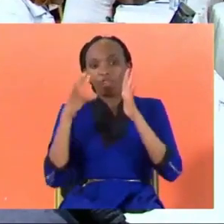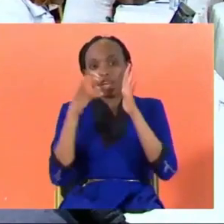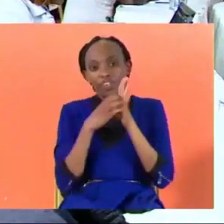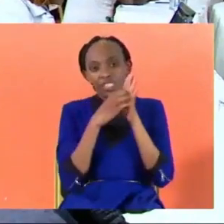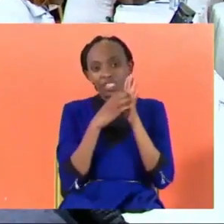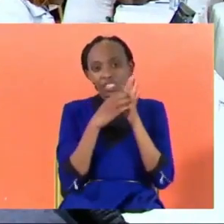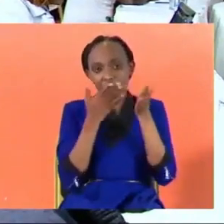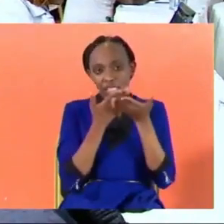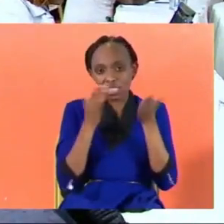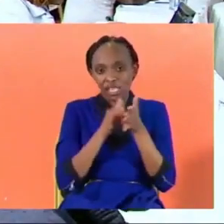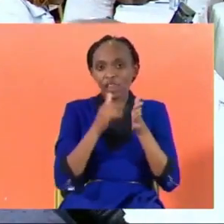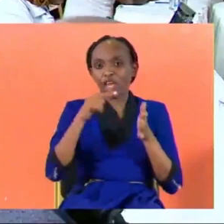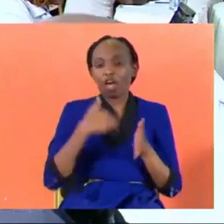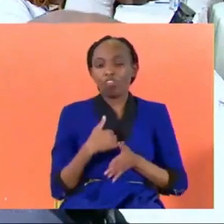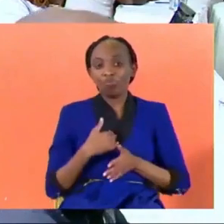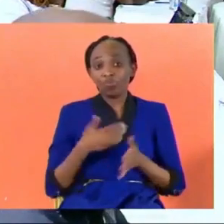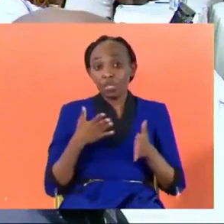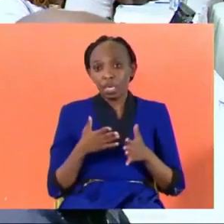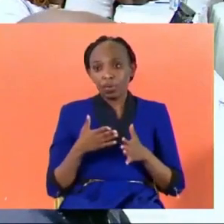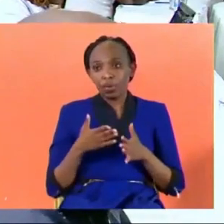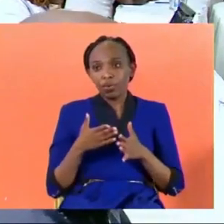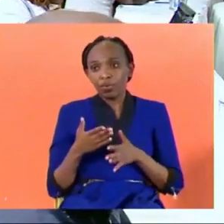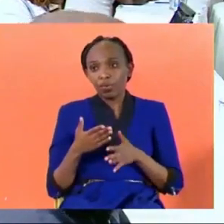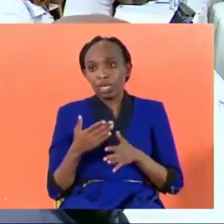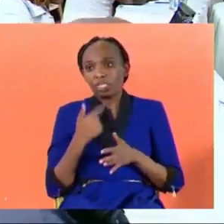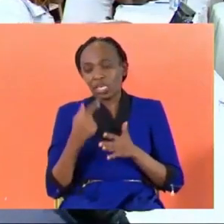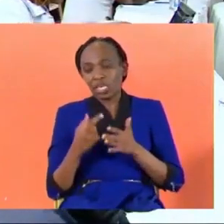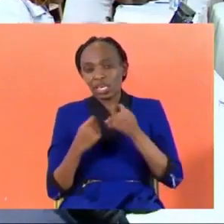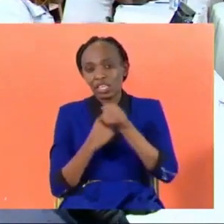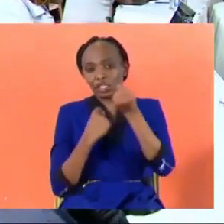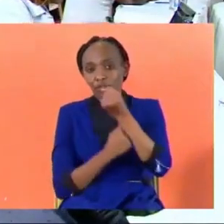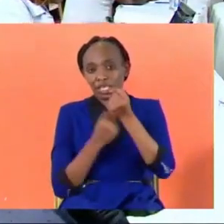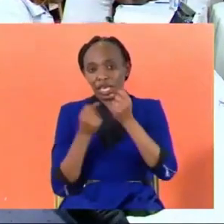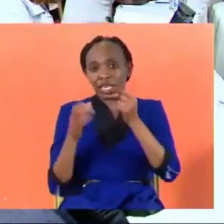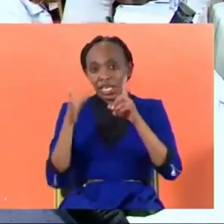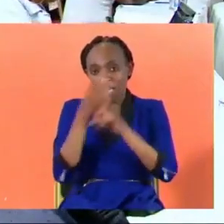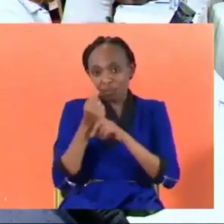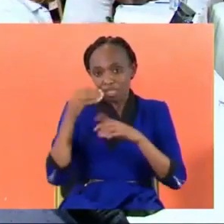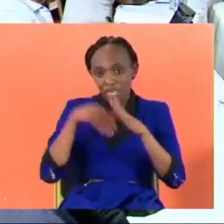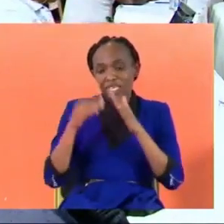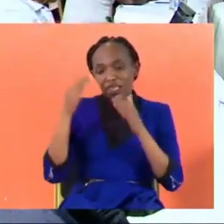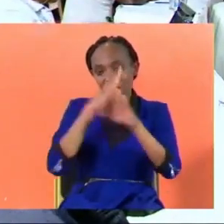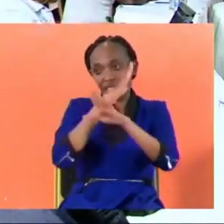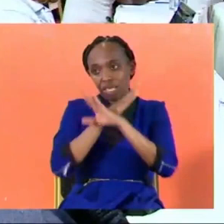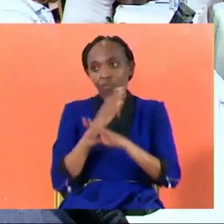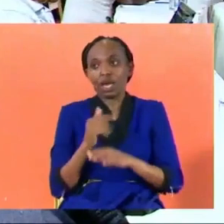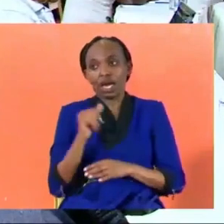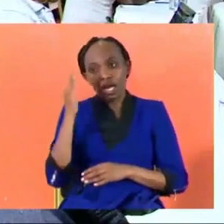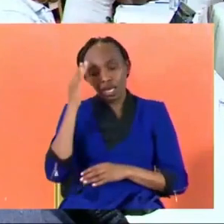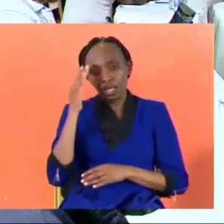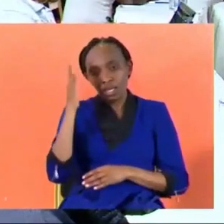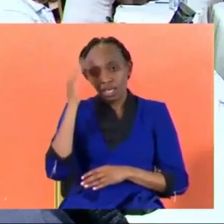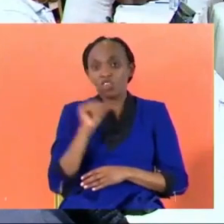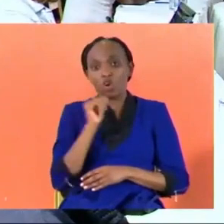advertising system that they have. So we're calling it sponsor capture in Zambia. I don't know if it's a generic term